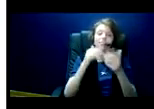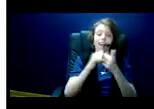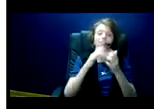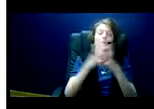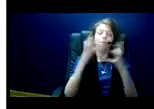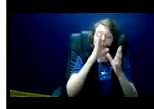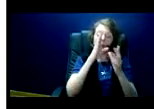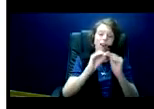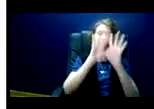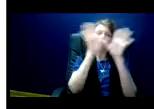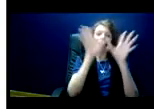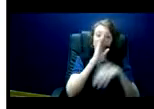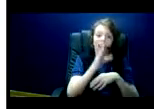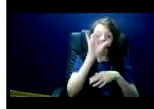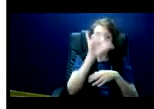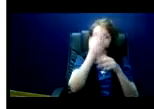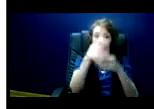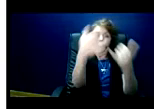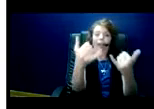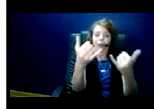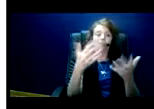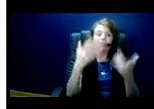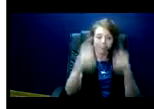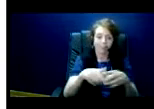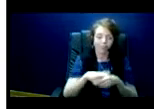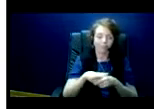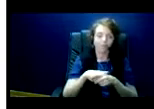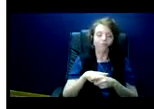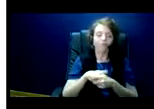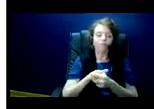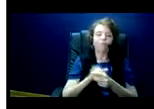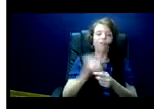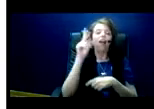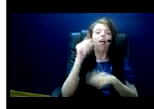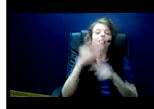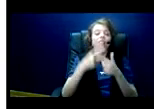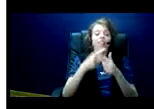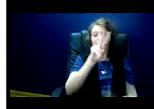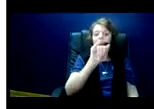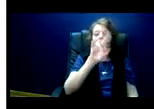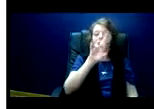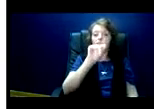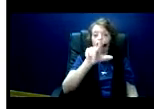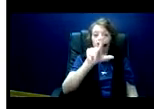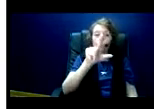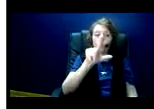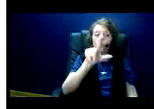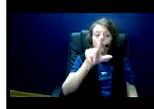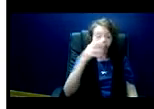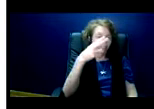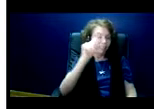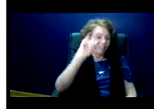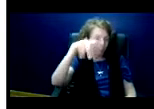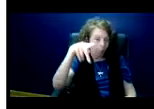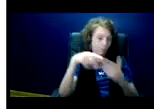instruction, right? That says that that should happen right now. And so then a virtual tip here, and if Susan, if you could move to the